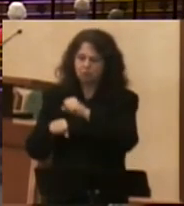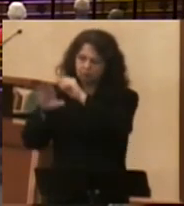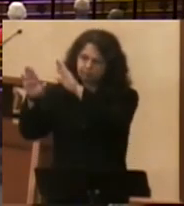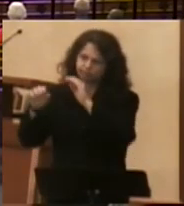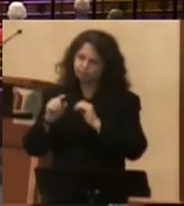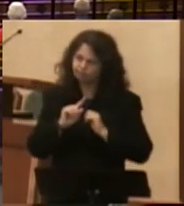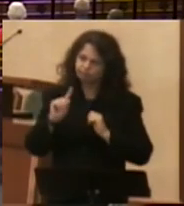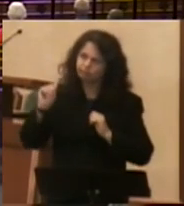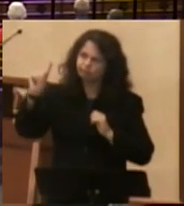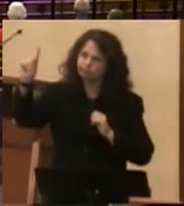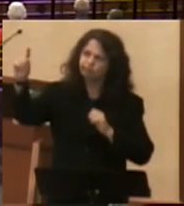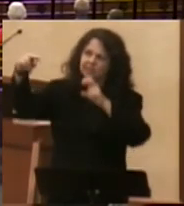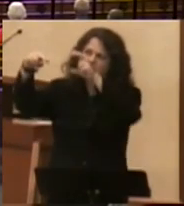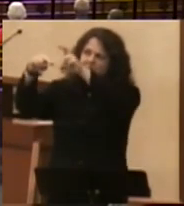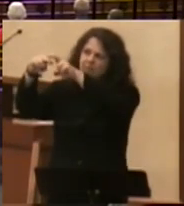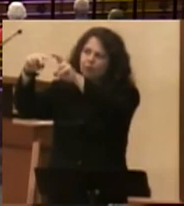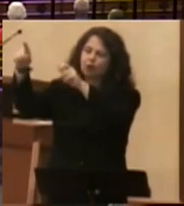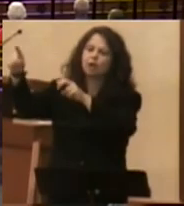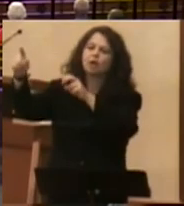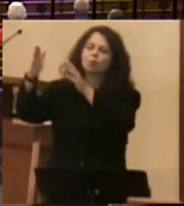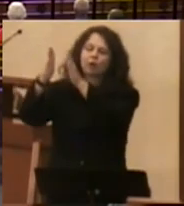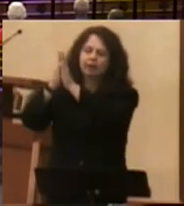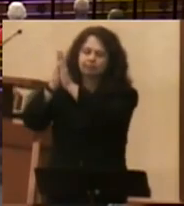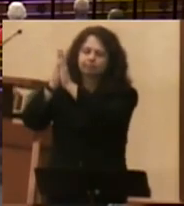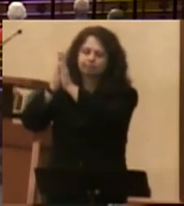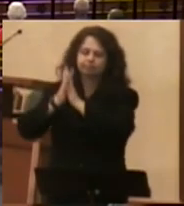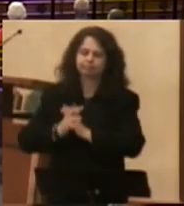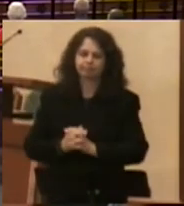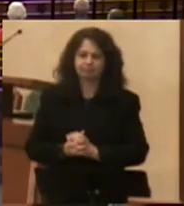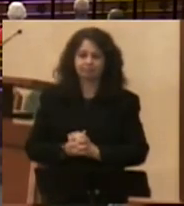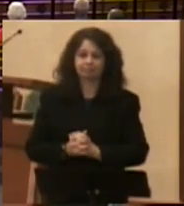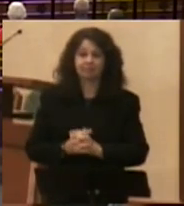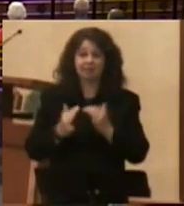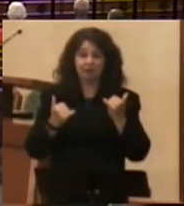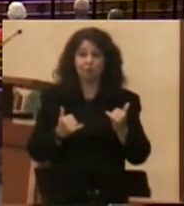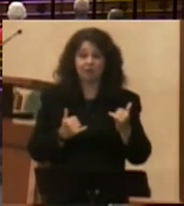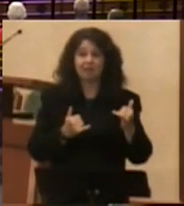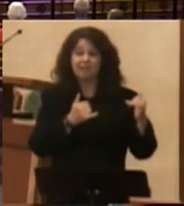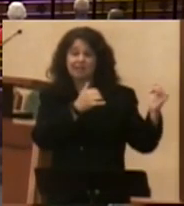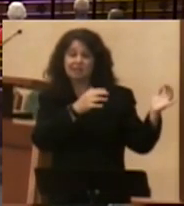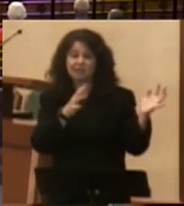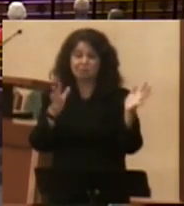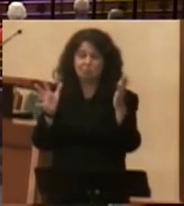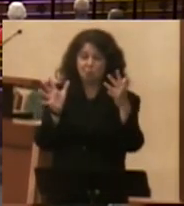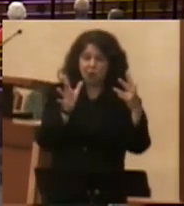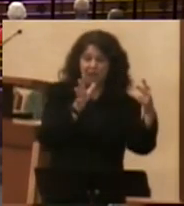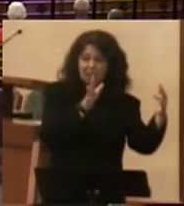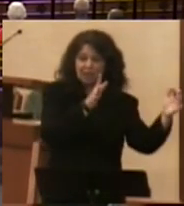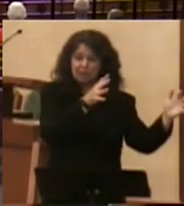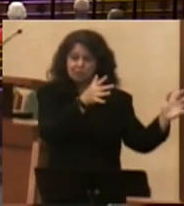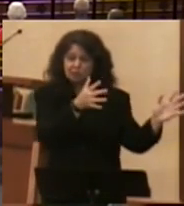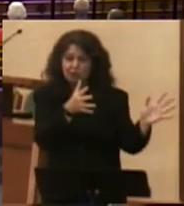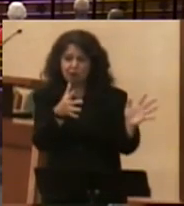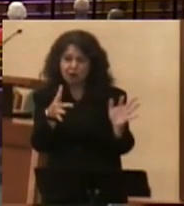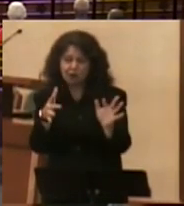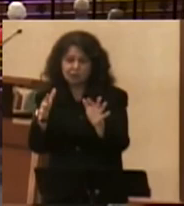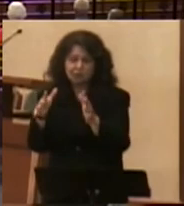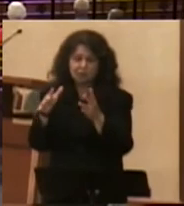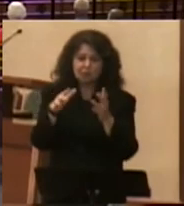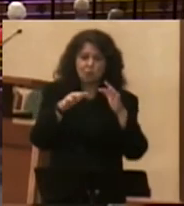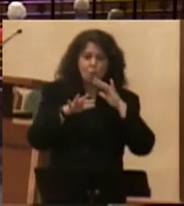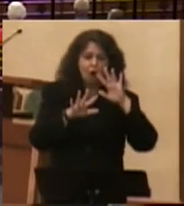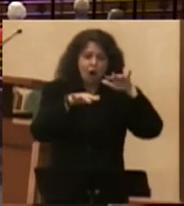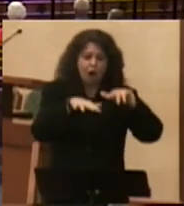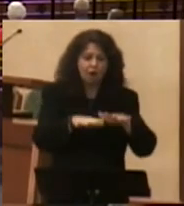As the Sea of Galilee is wont to do, it whips up a big storm. At